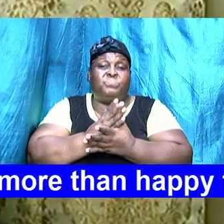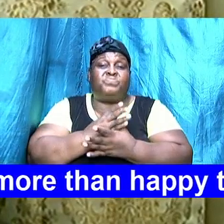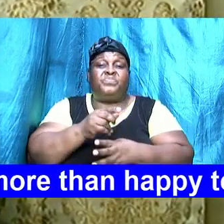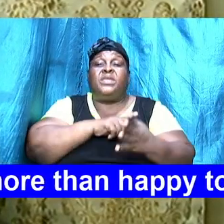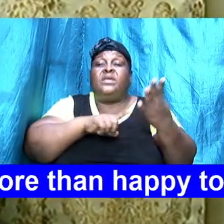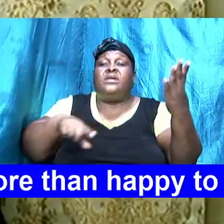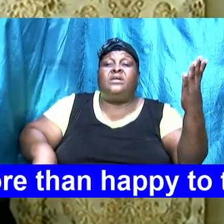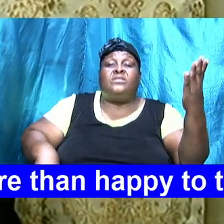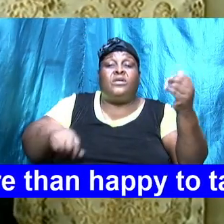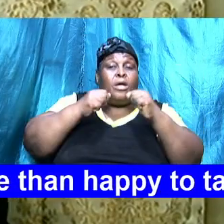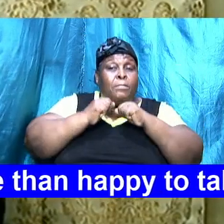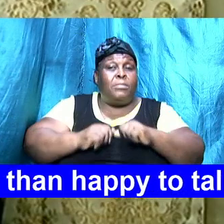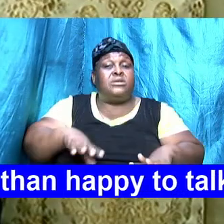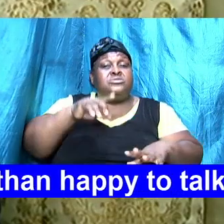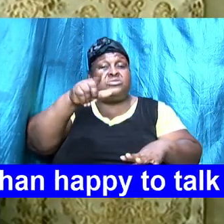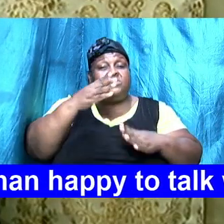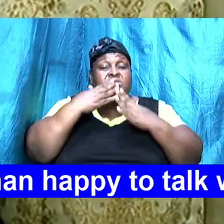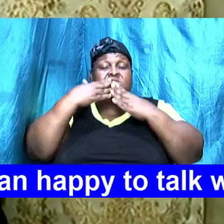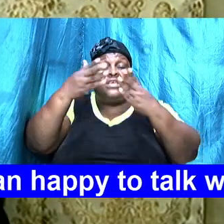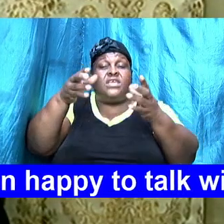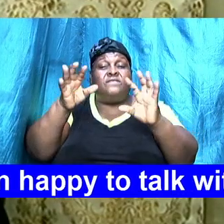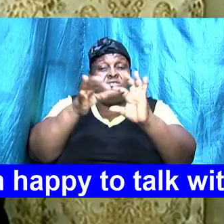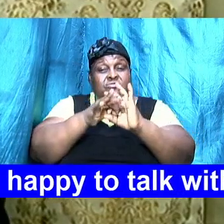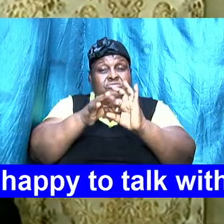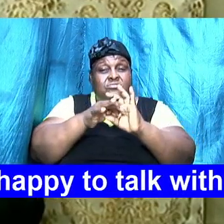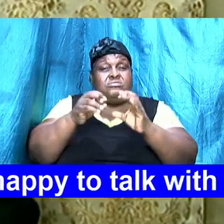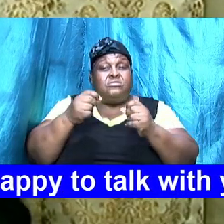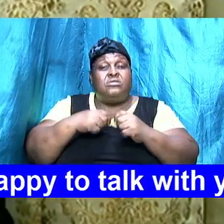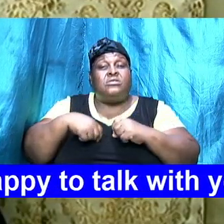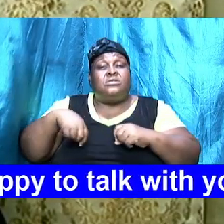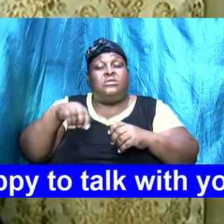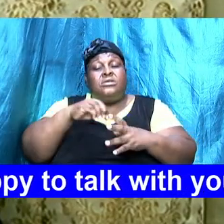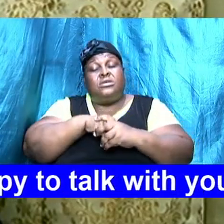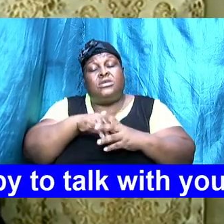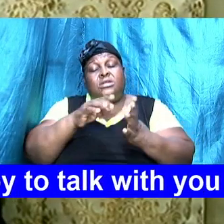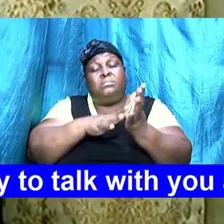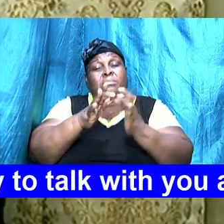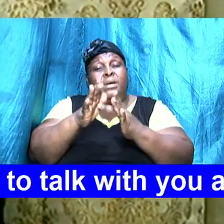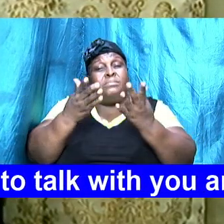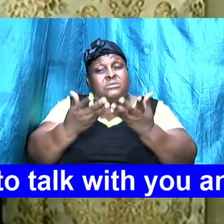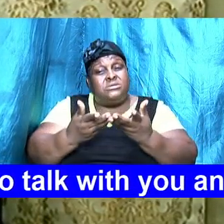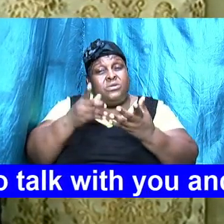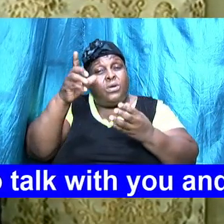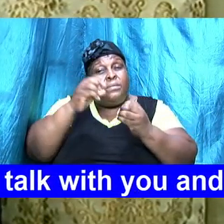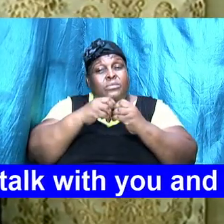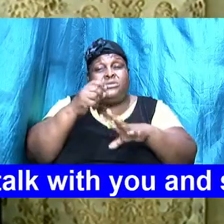Lord bless you. Thank you for joining in Bible study one more time.